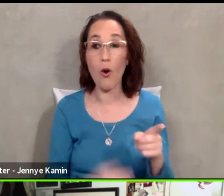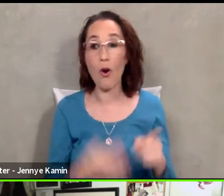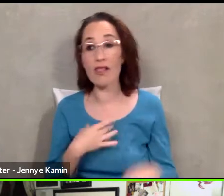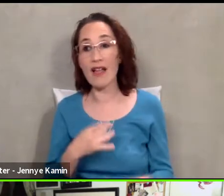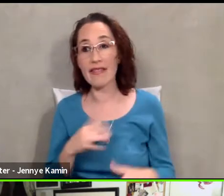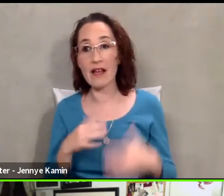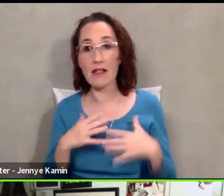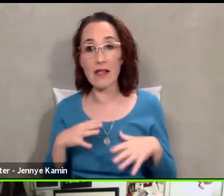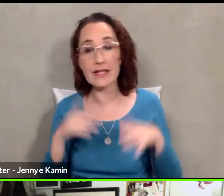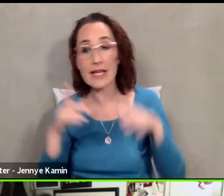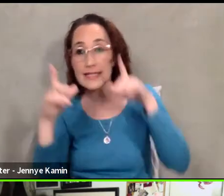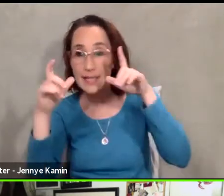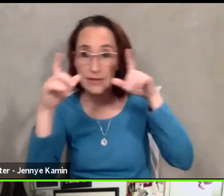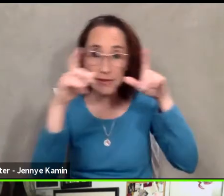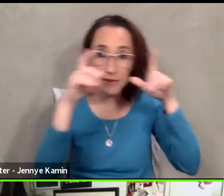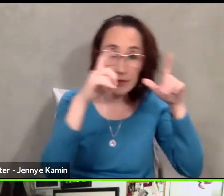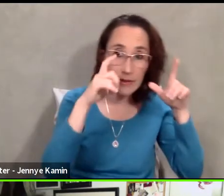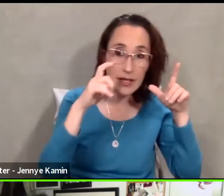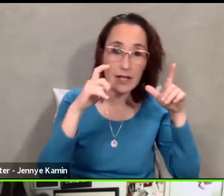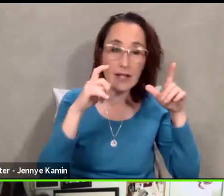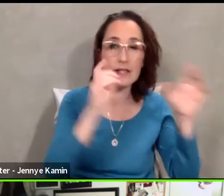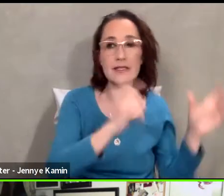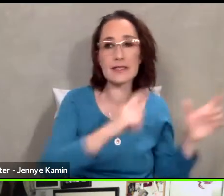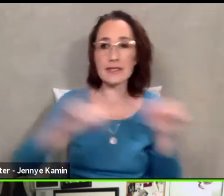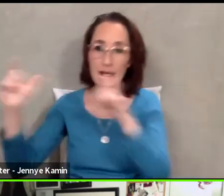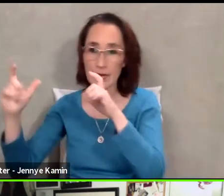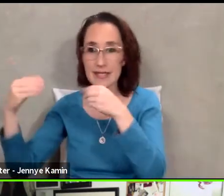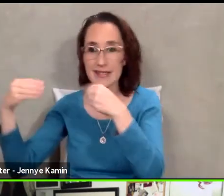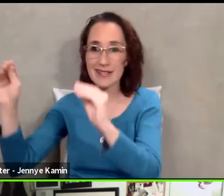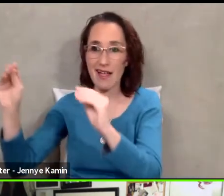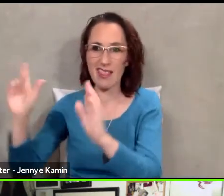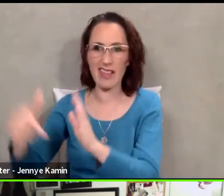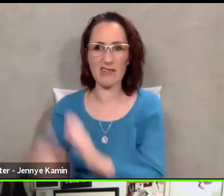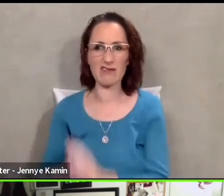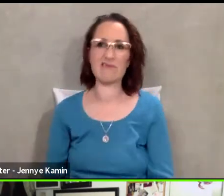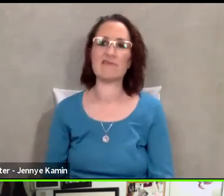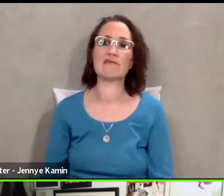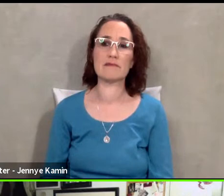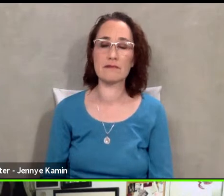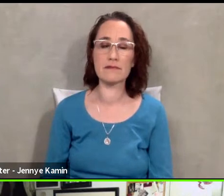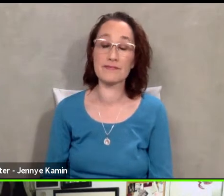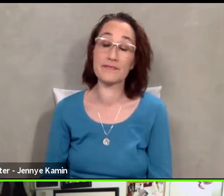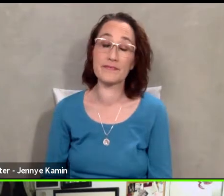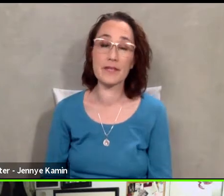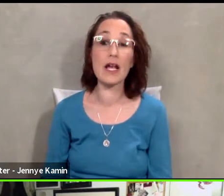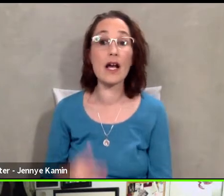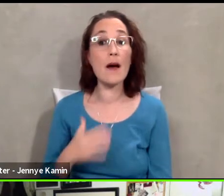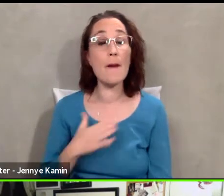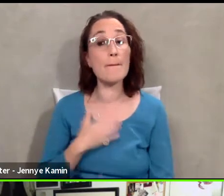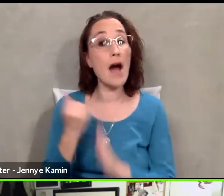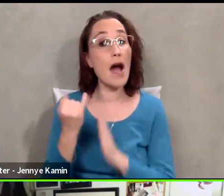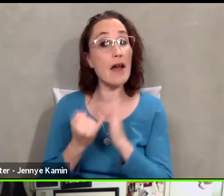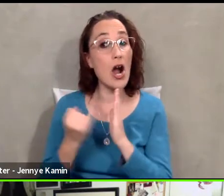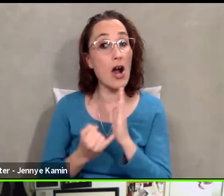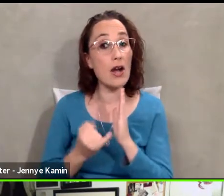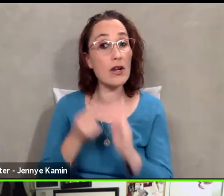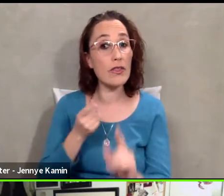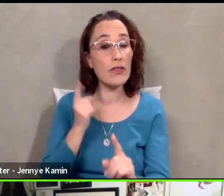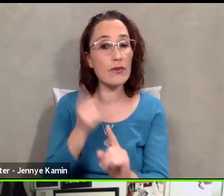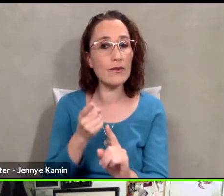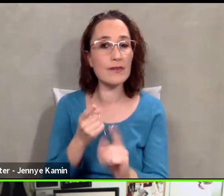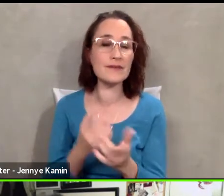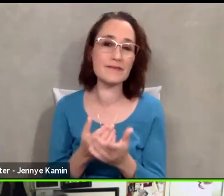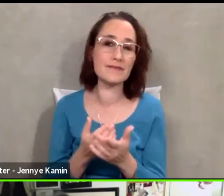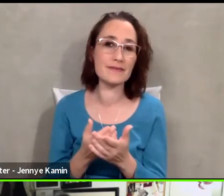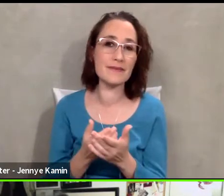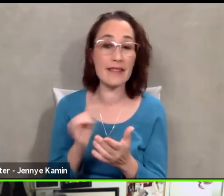come and they like snap, snap, snap, and they take away the image and then they sell it later. What I always wanted to do with my art was